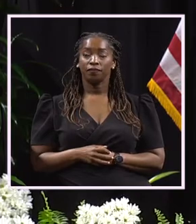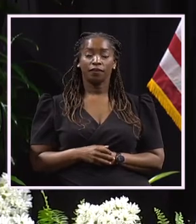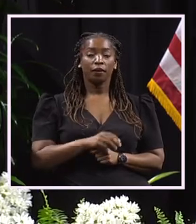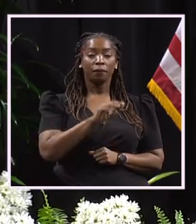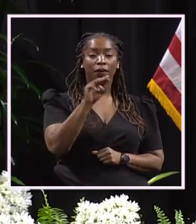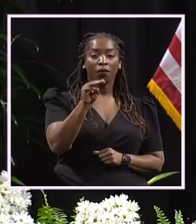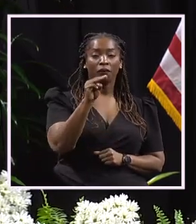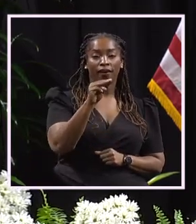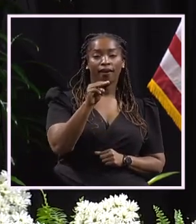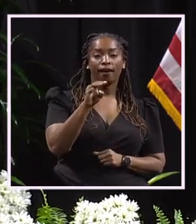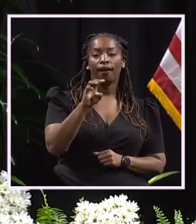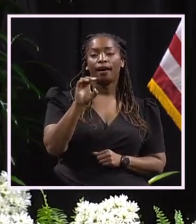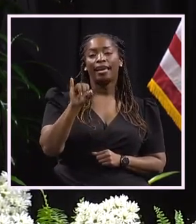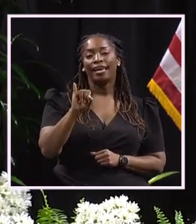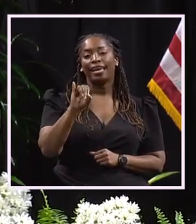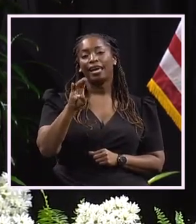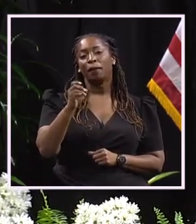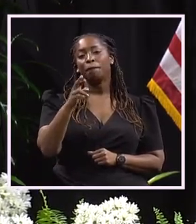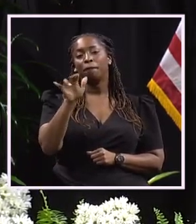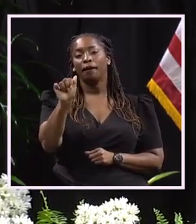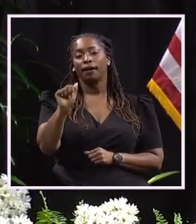Maria Ibarra.